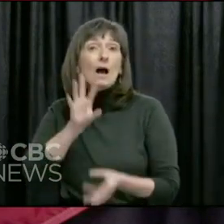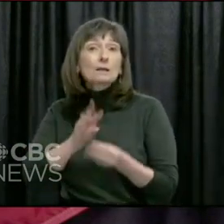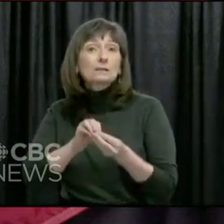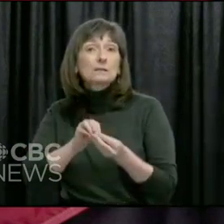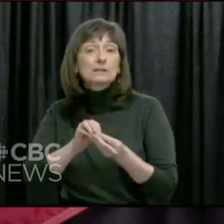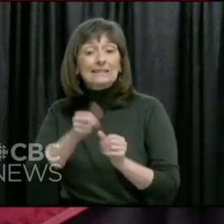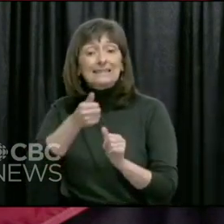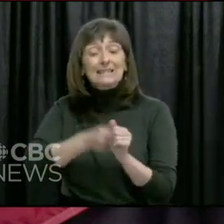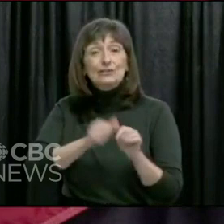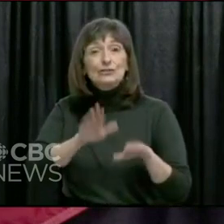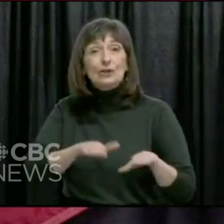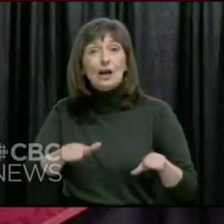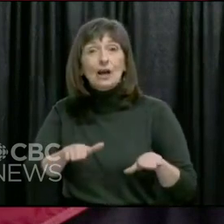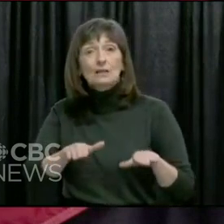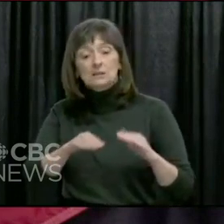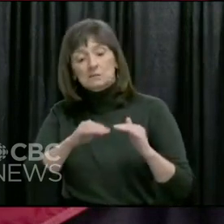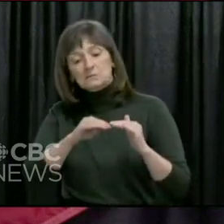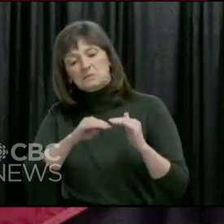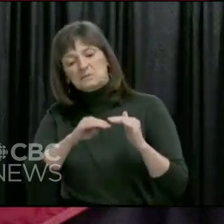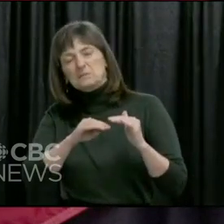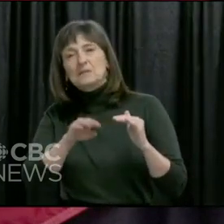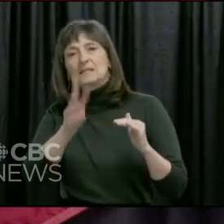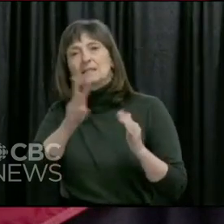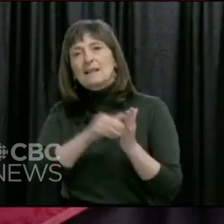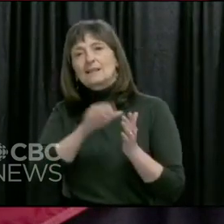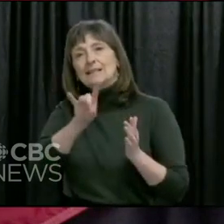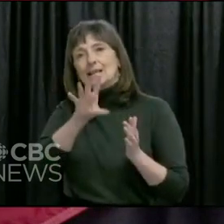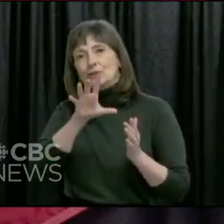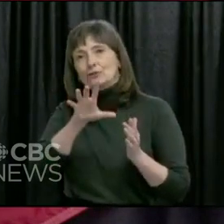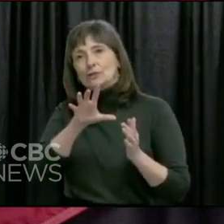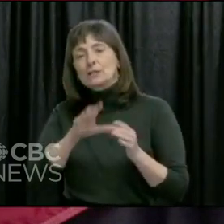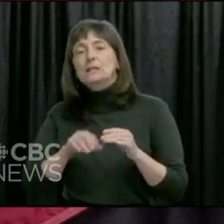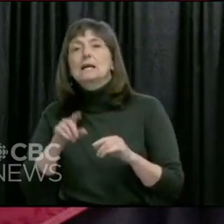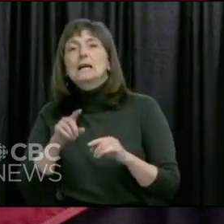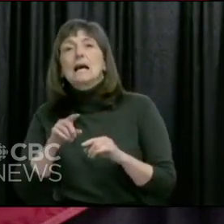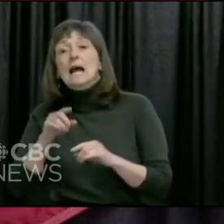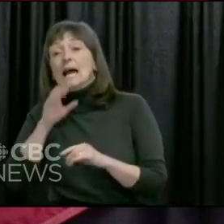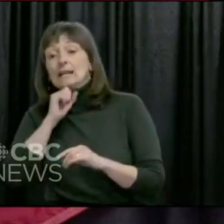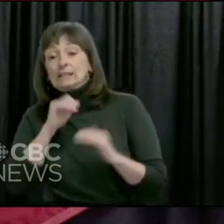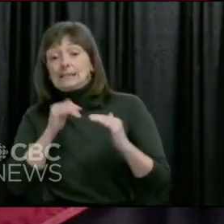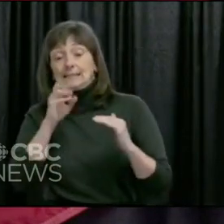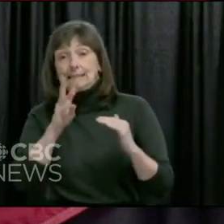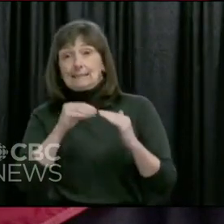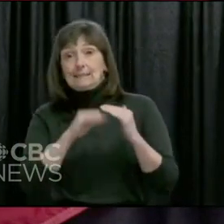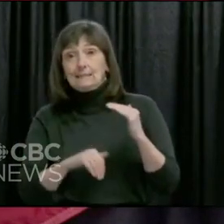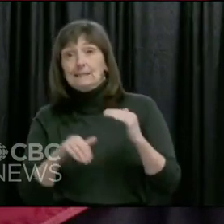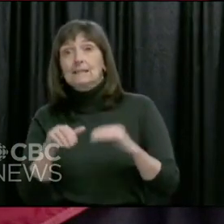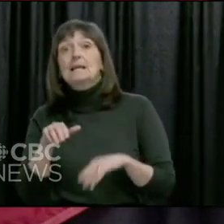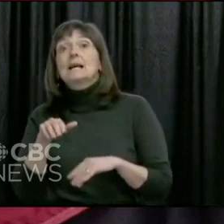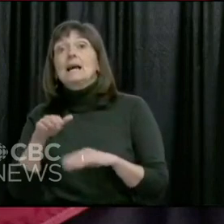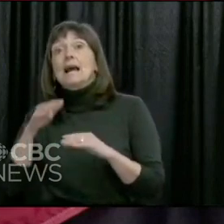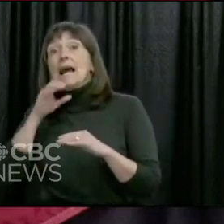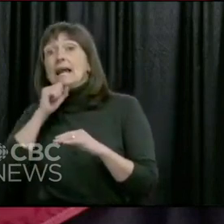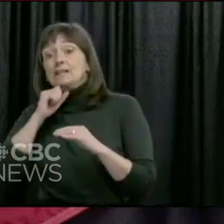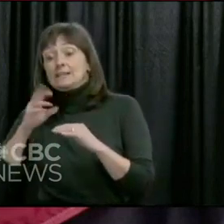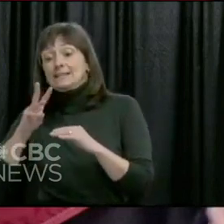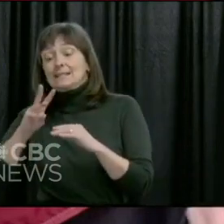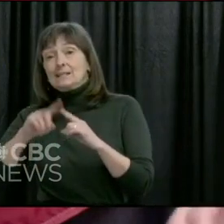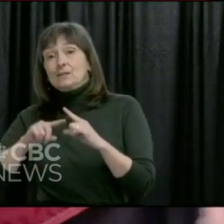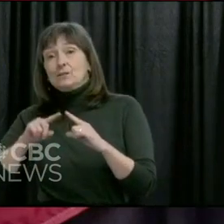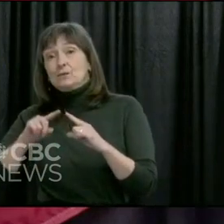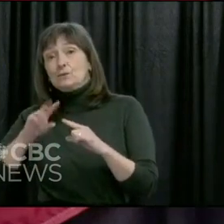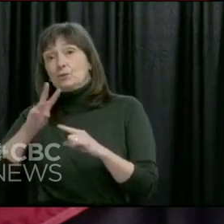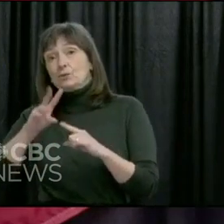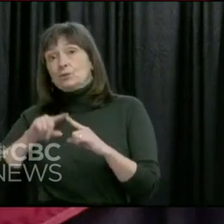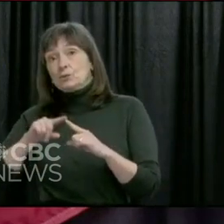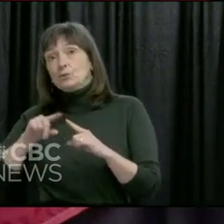$6,800 per child under the age of 6 and just over $5,700 per child that's aged